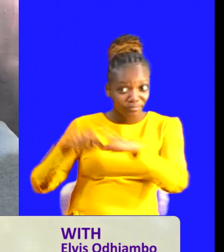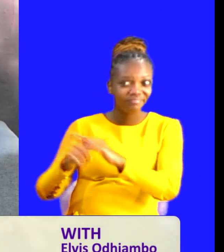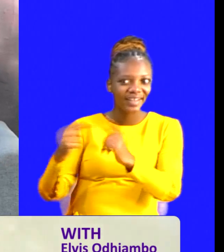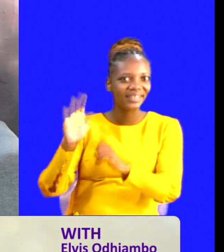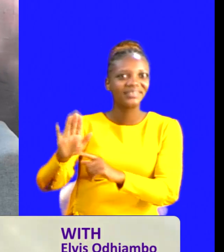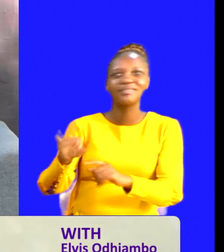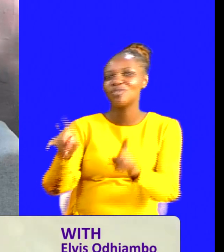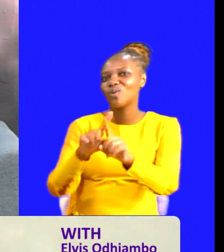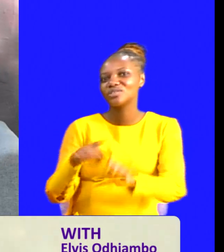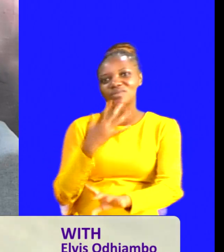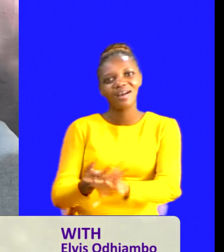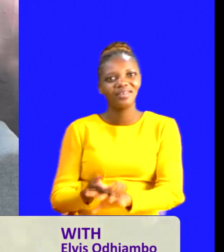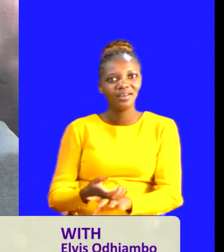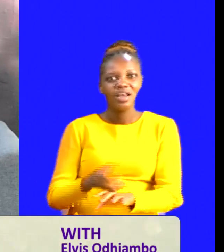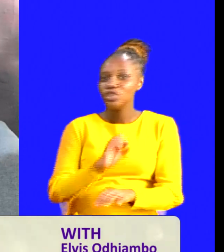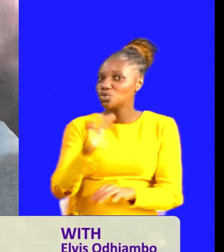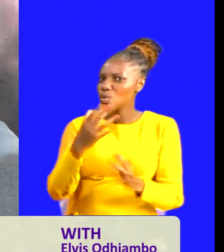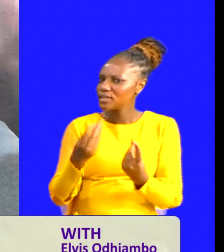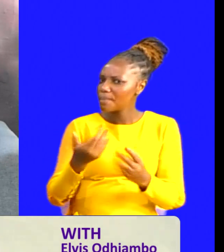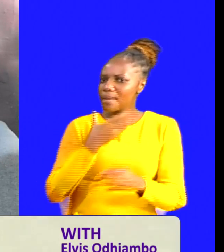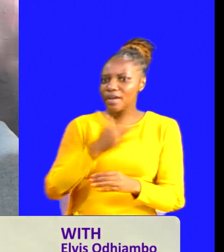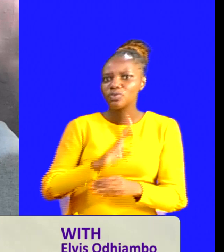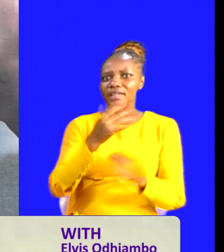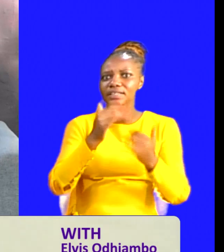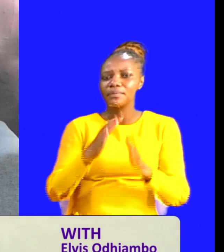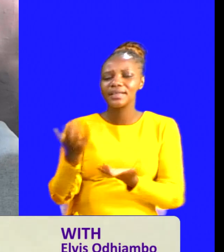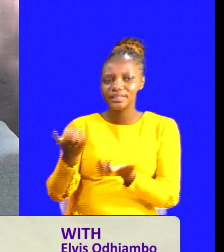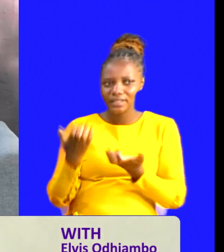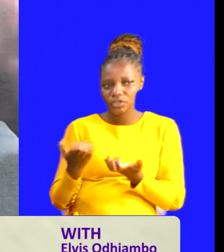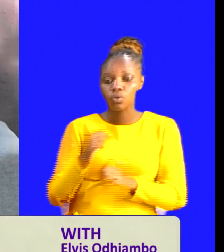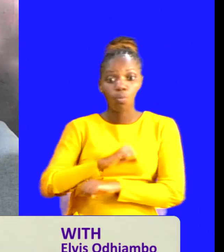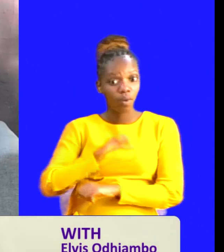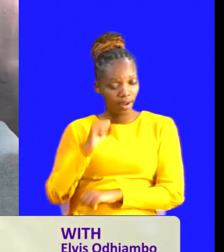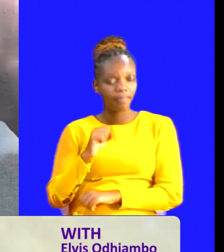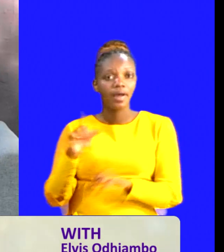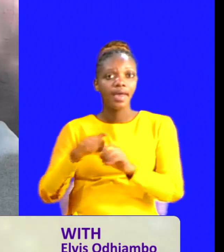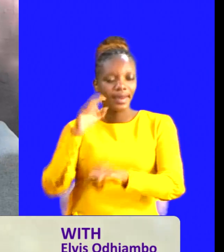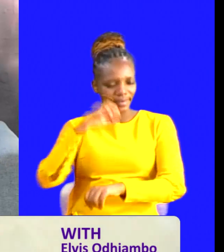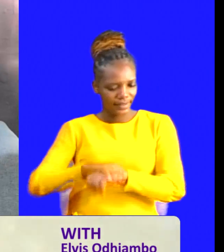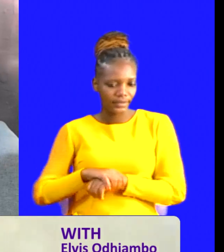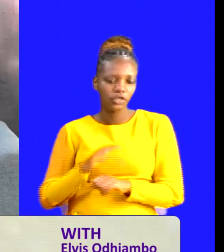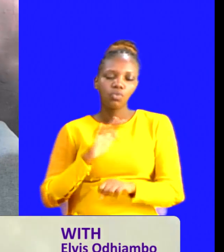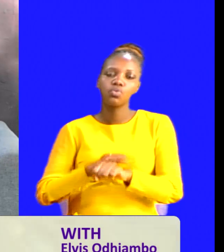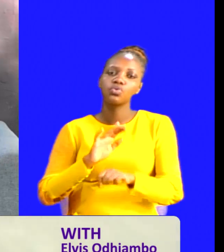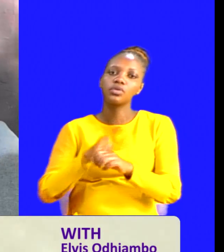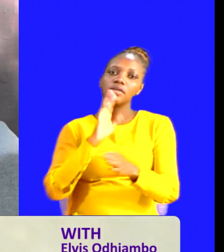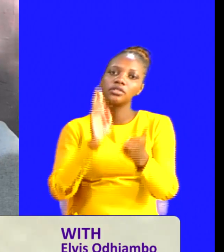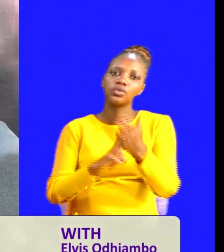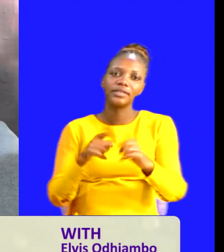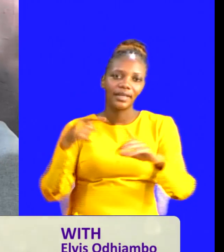So United needs to, you know, their players need to wake up and get good performances and score a lot of